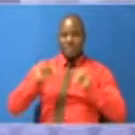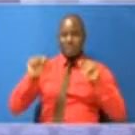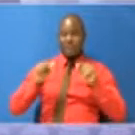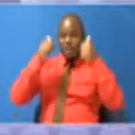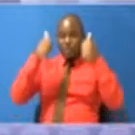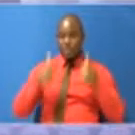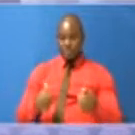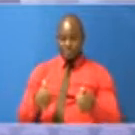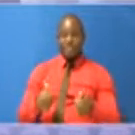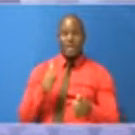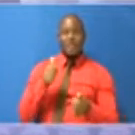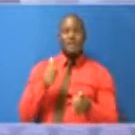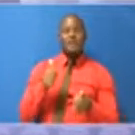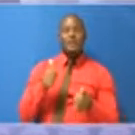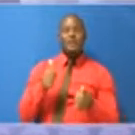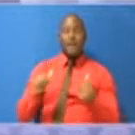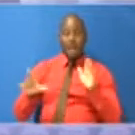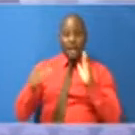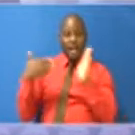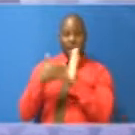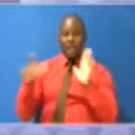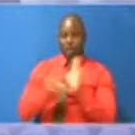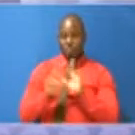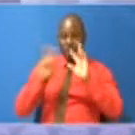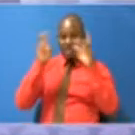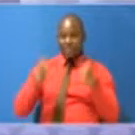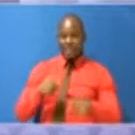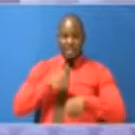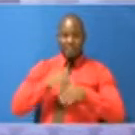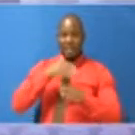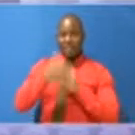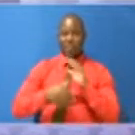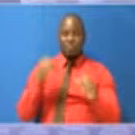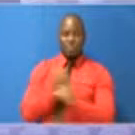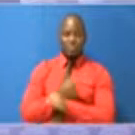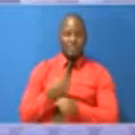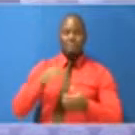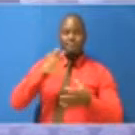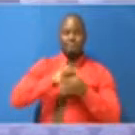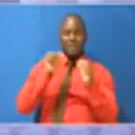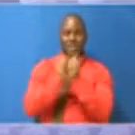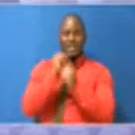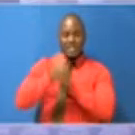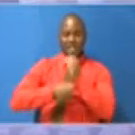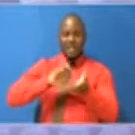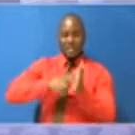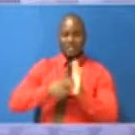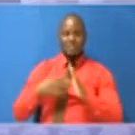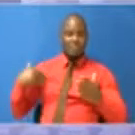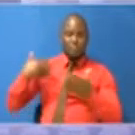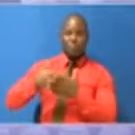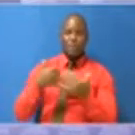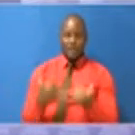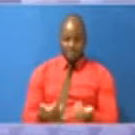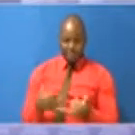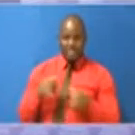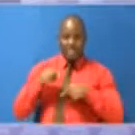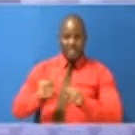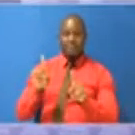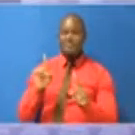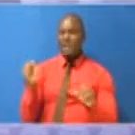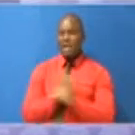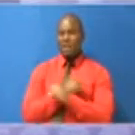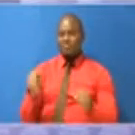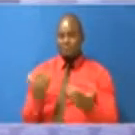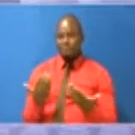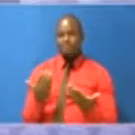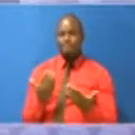notice in fact it's against the law an entity whose time has ended cannot engage in 10 15 year contracts today he doesn't have the